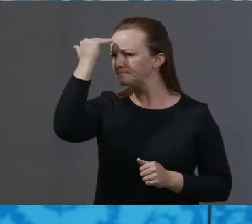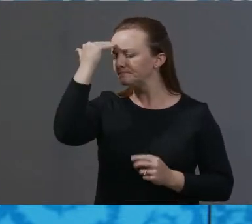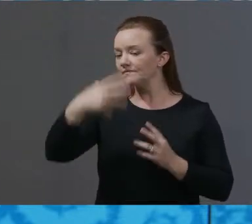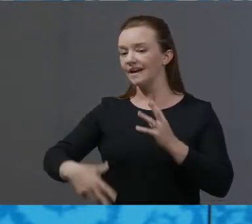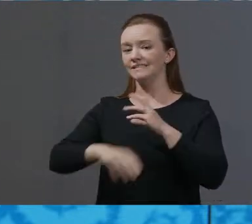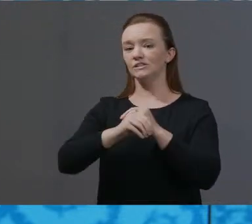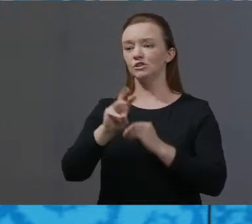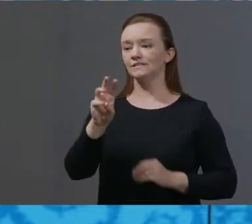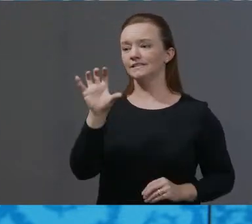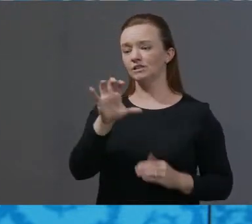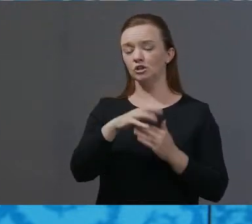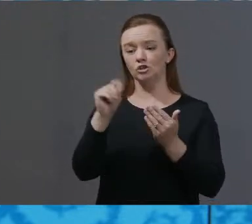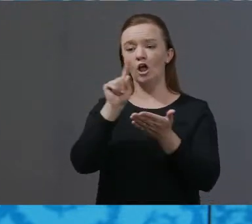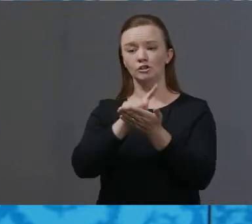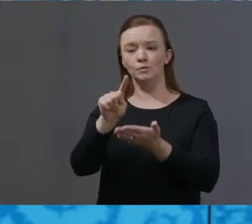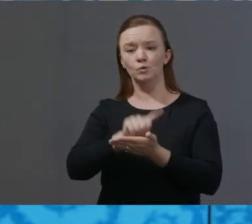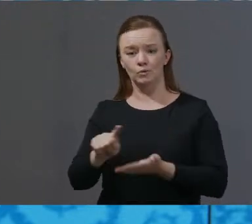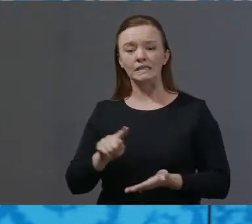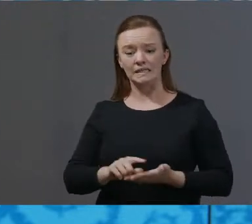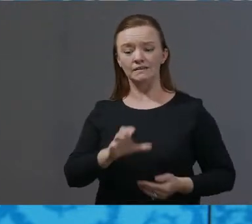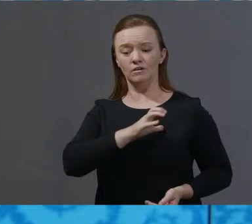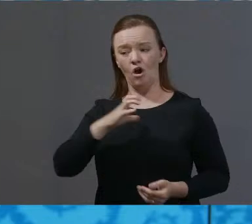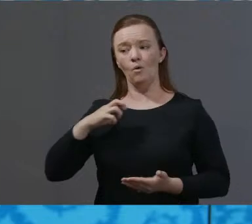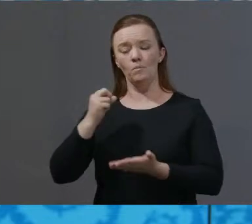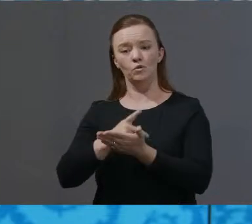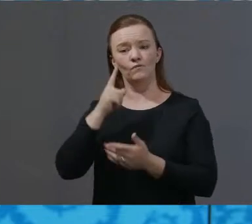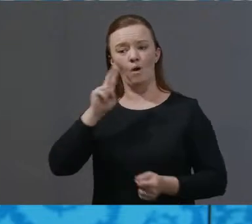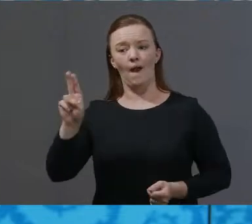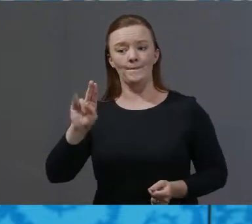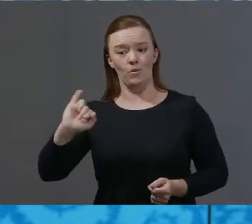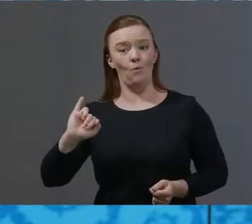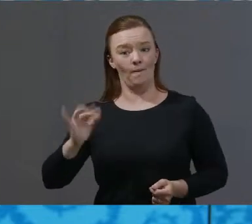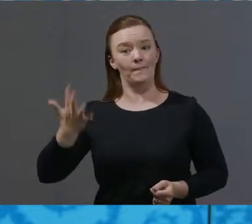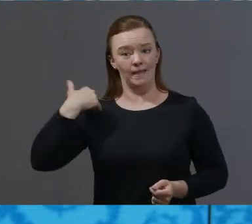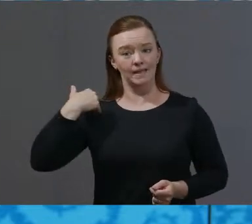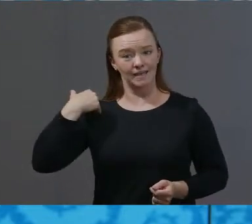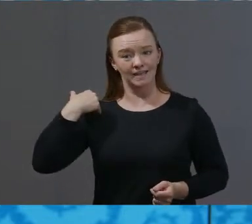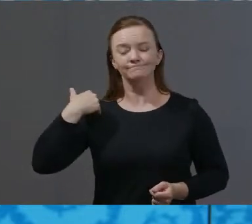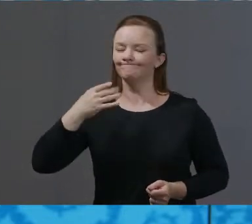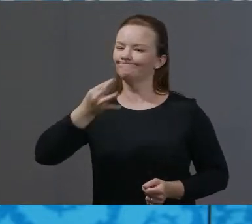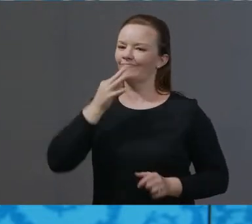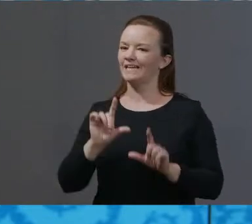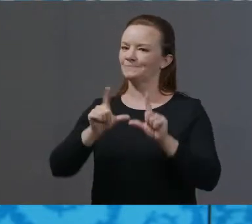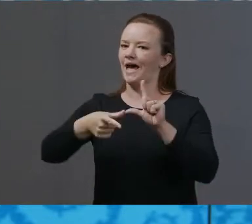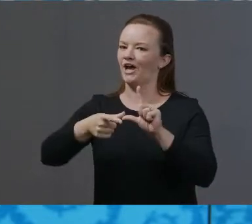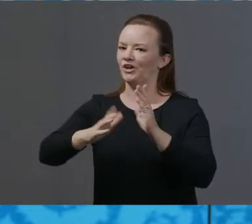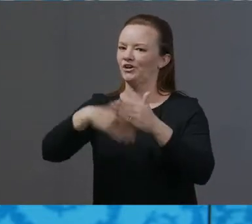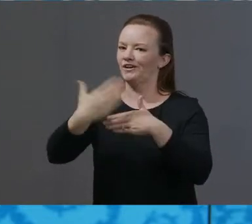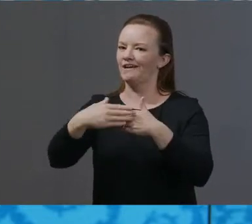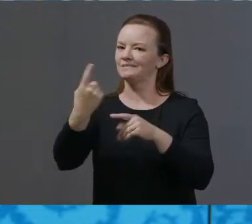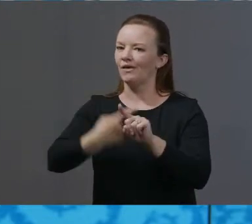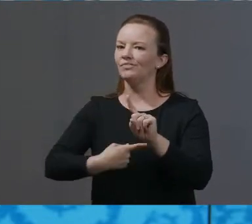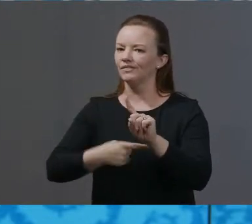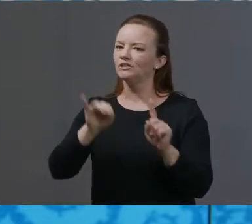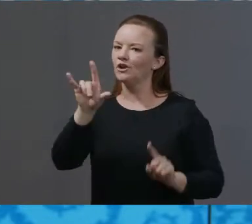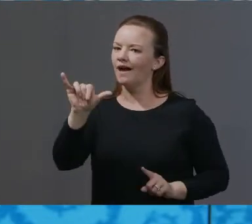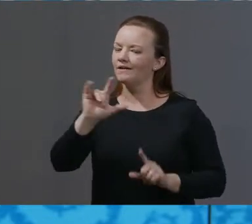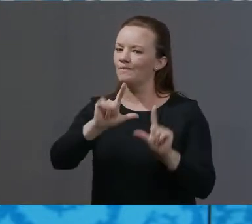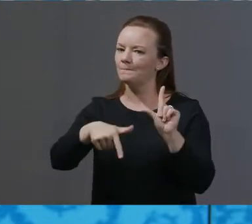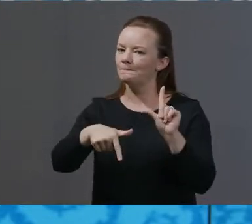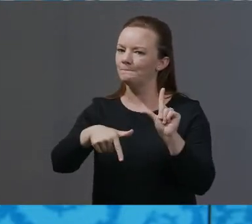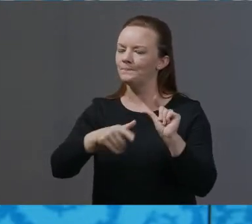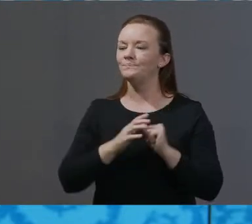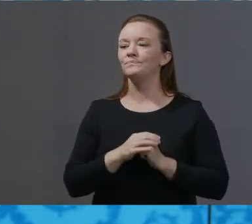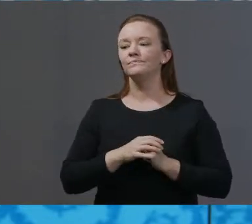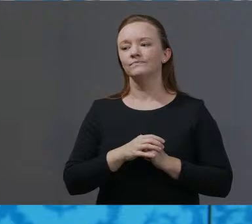additional $600 a week that Congress approved in unemployment benefits is going to expire next month. We've got a few